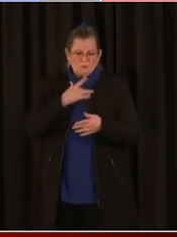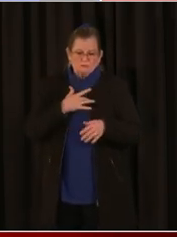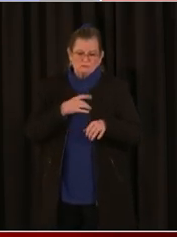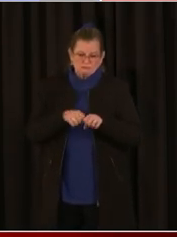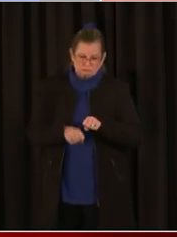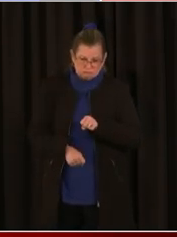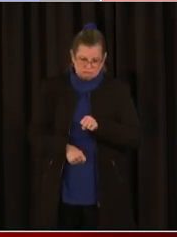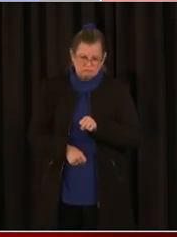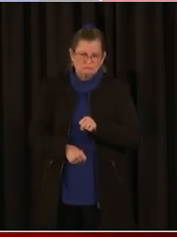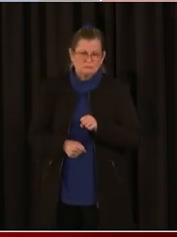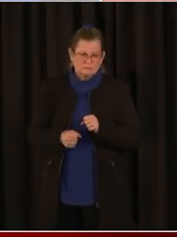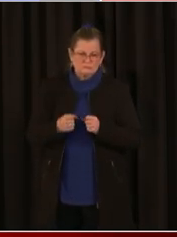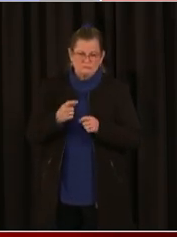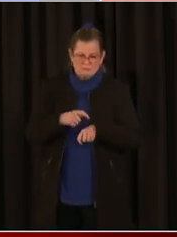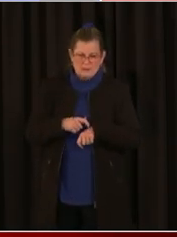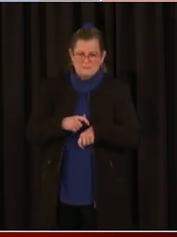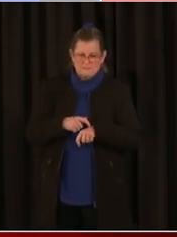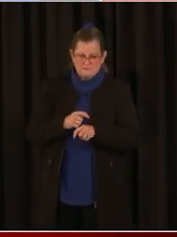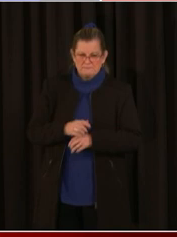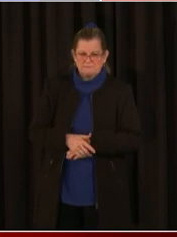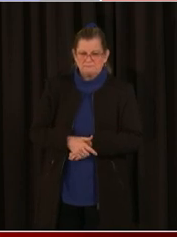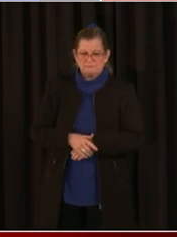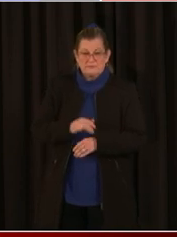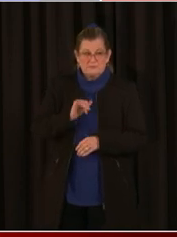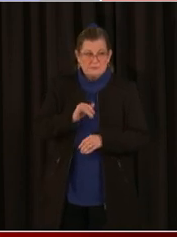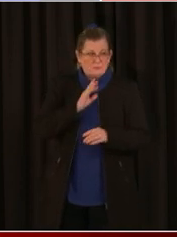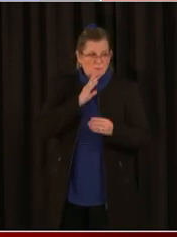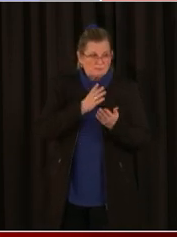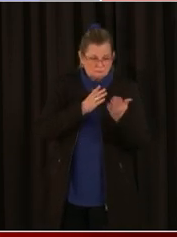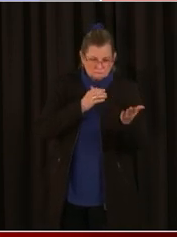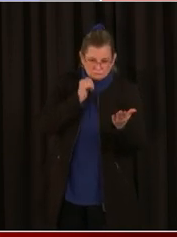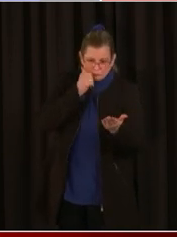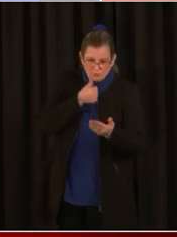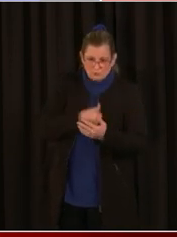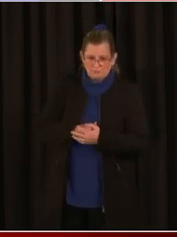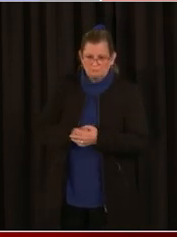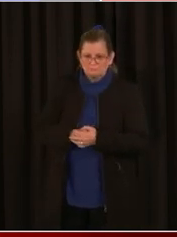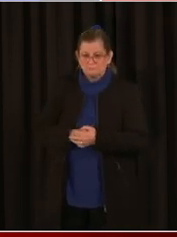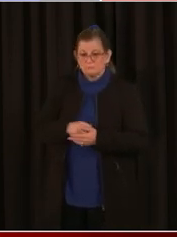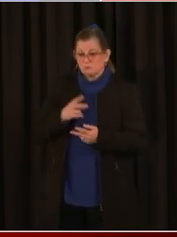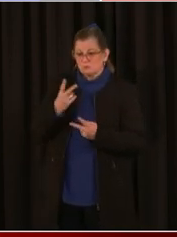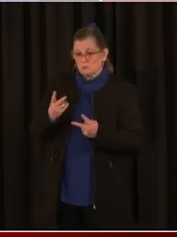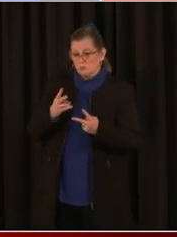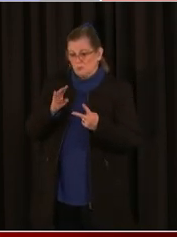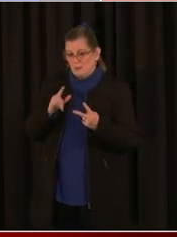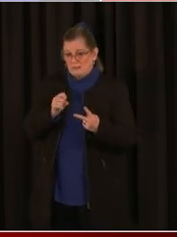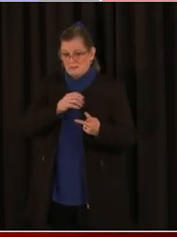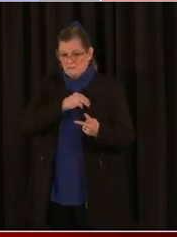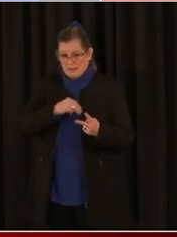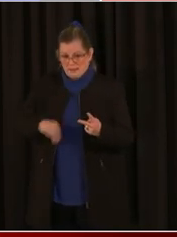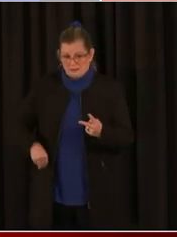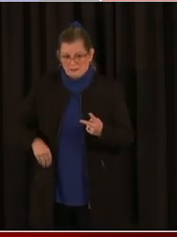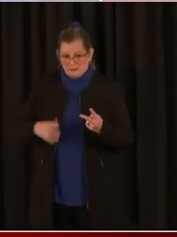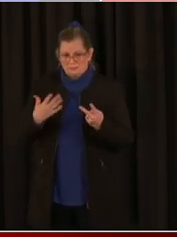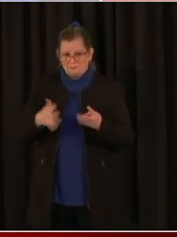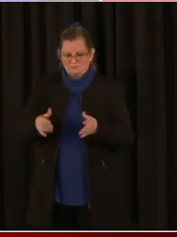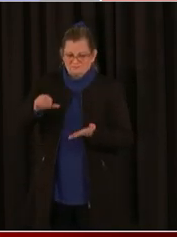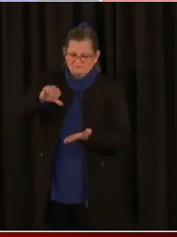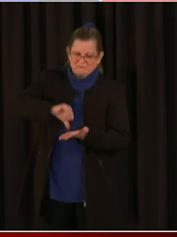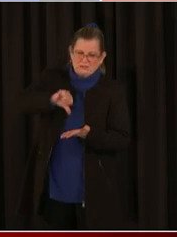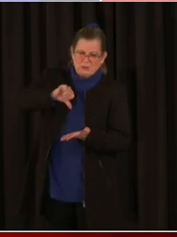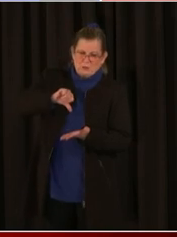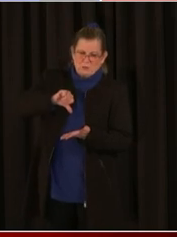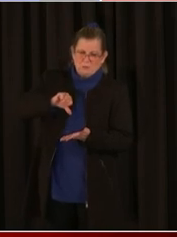There is on the agenda 2 bills that the mayor vetoed that will be moved for override. They